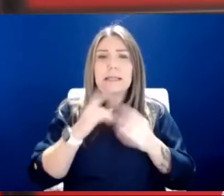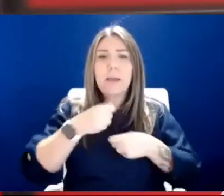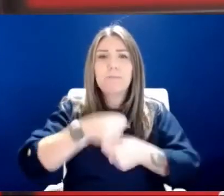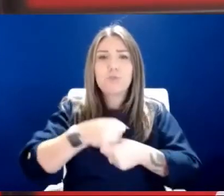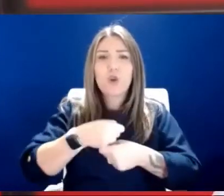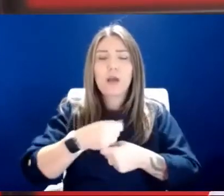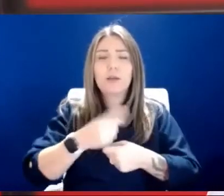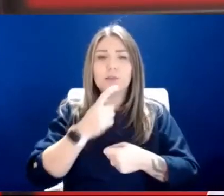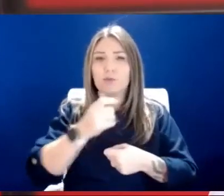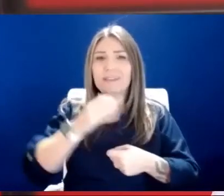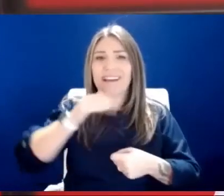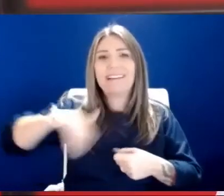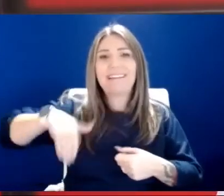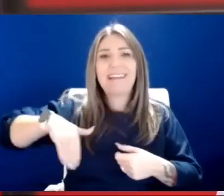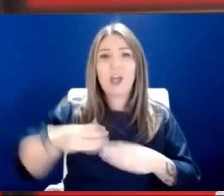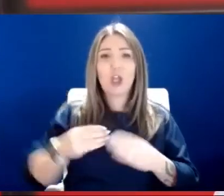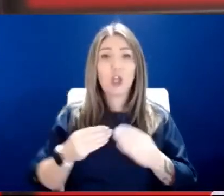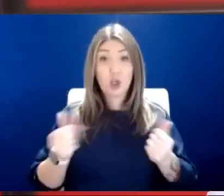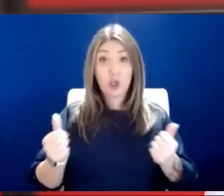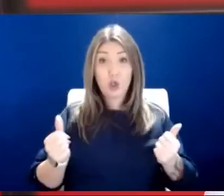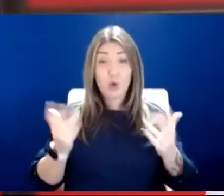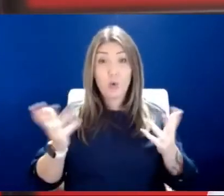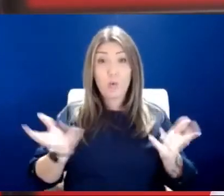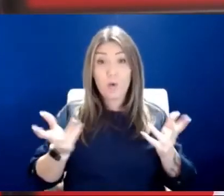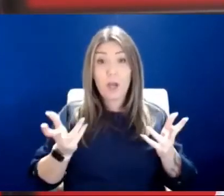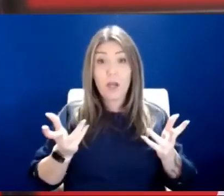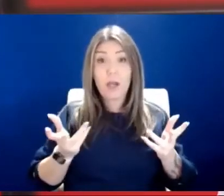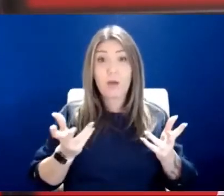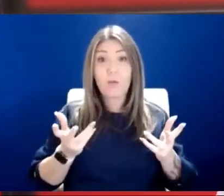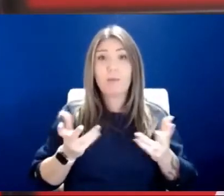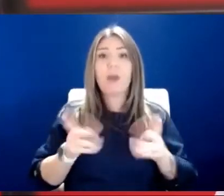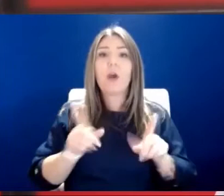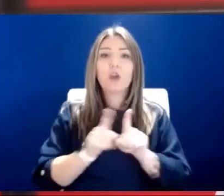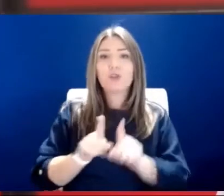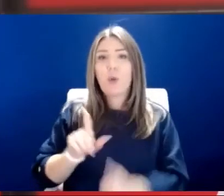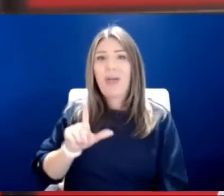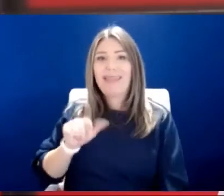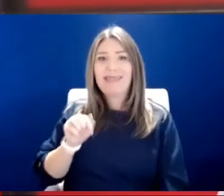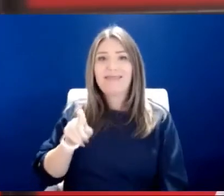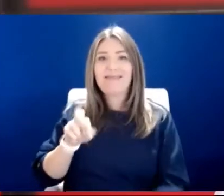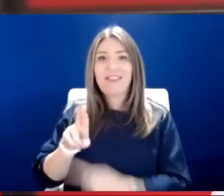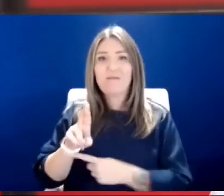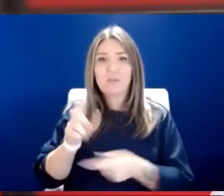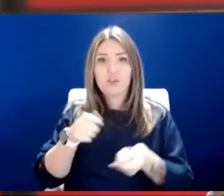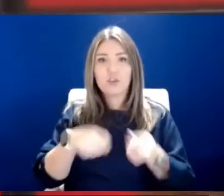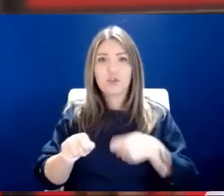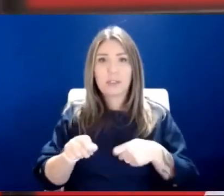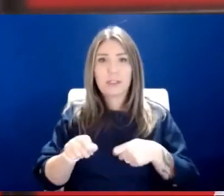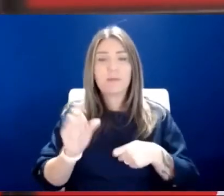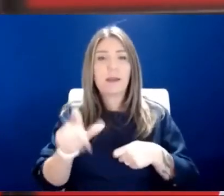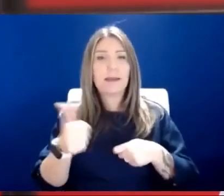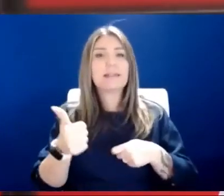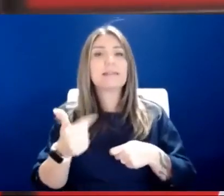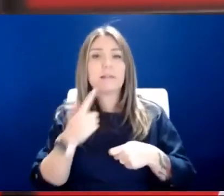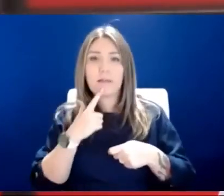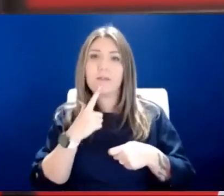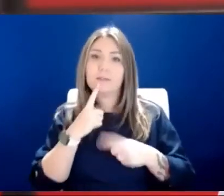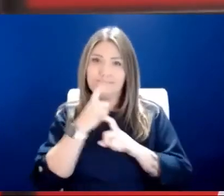The cure would be to get a liver transplant, which I think would be another very complex